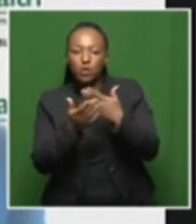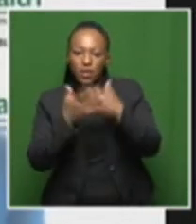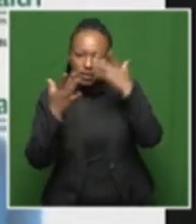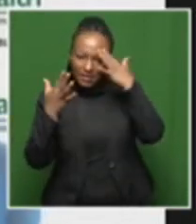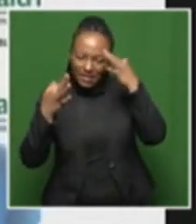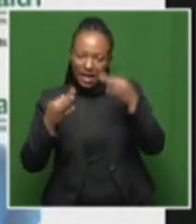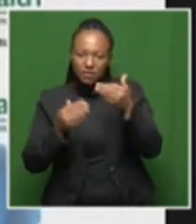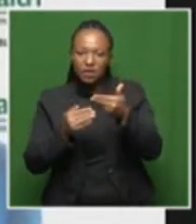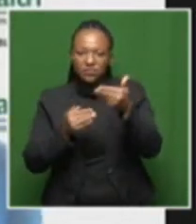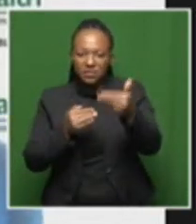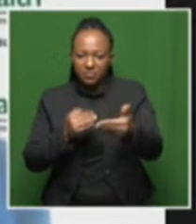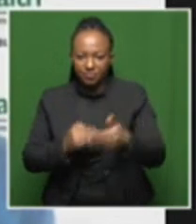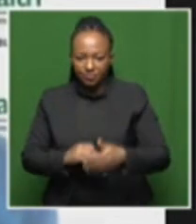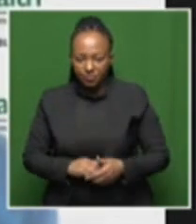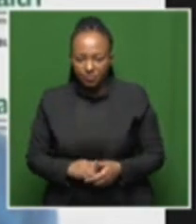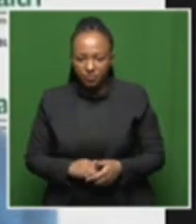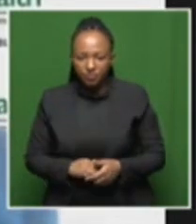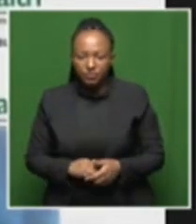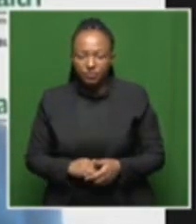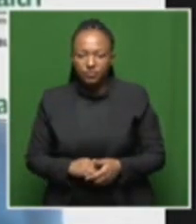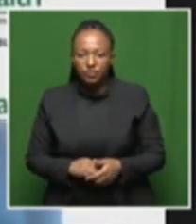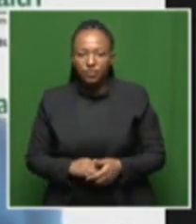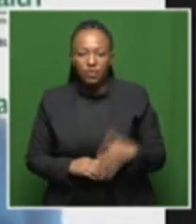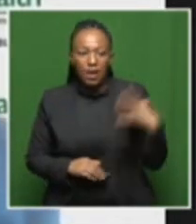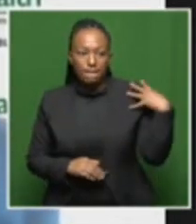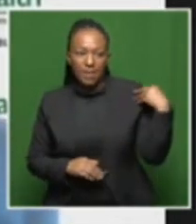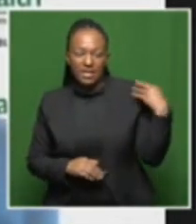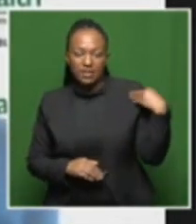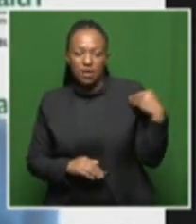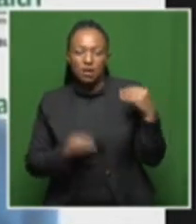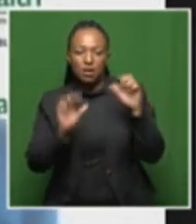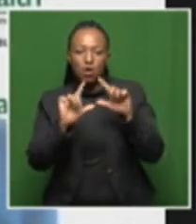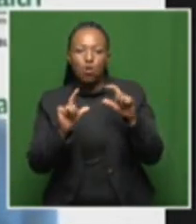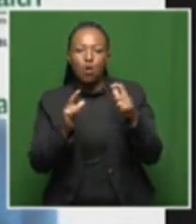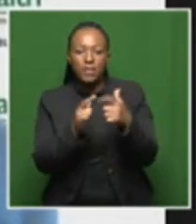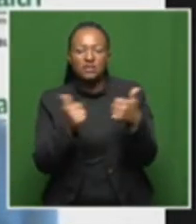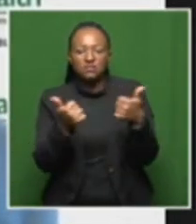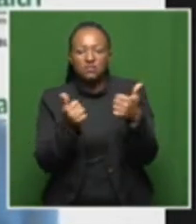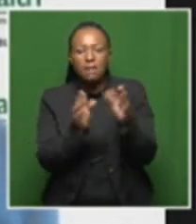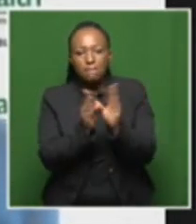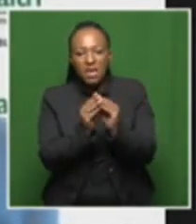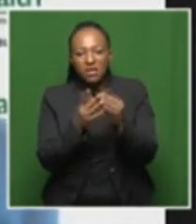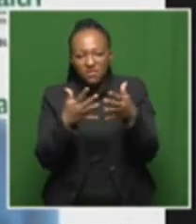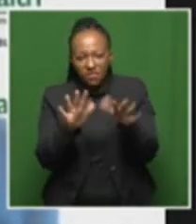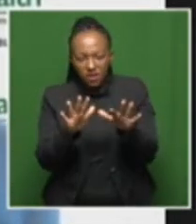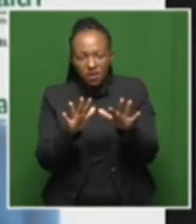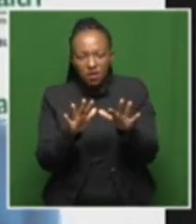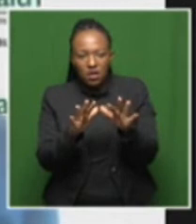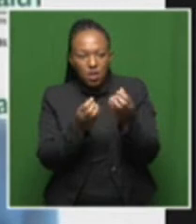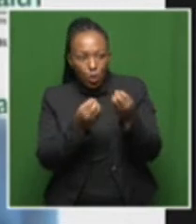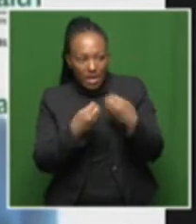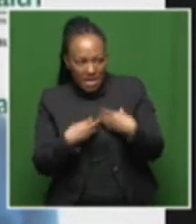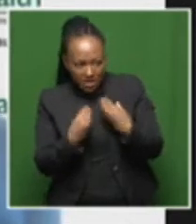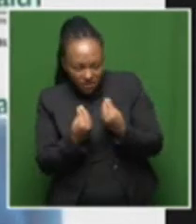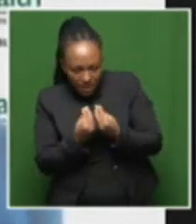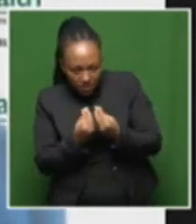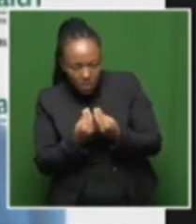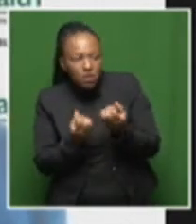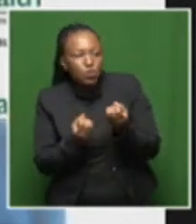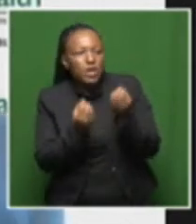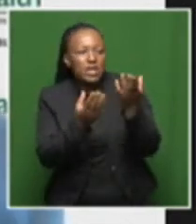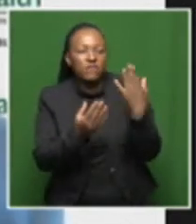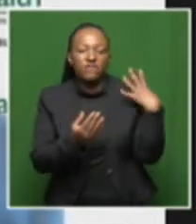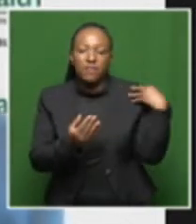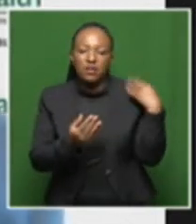will be made. So the Ministerial Advisory Committee did meet already, and they will be giving us something for our minister this